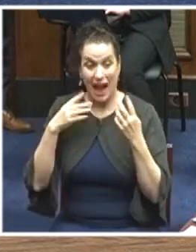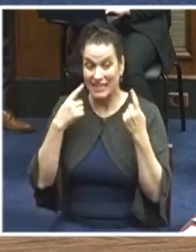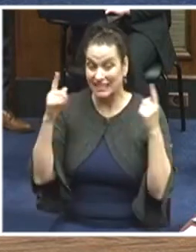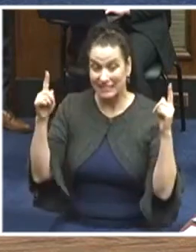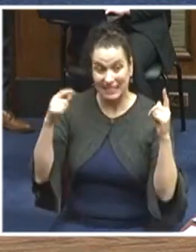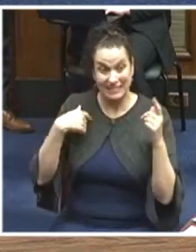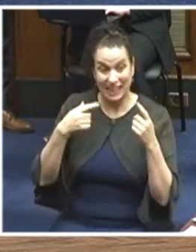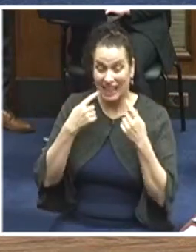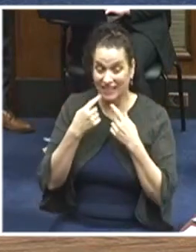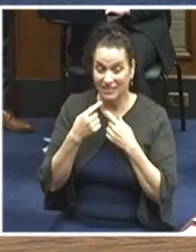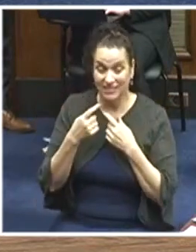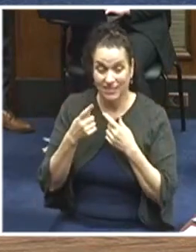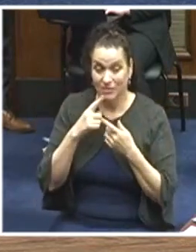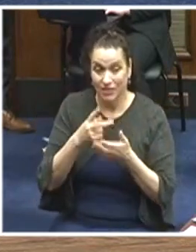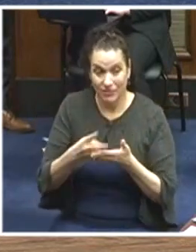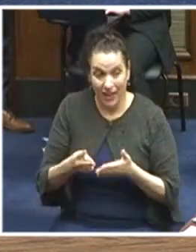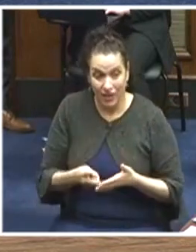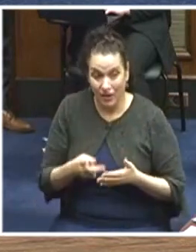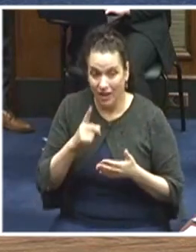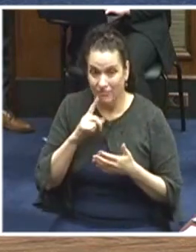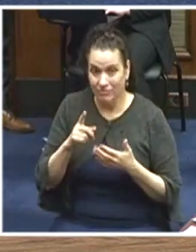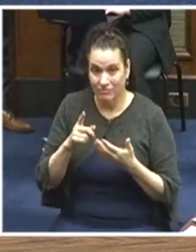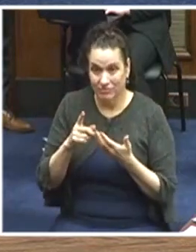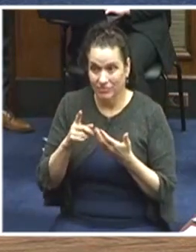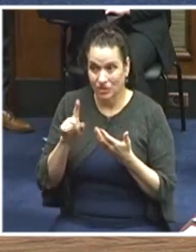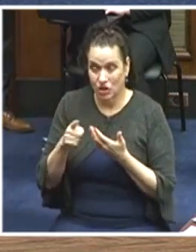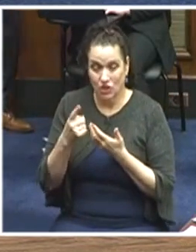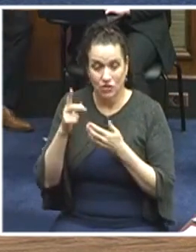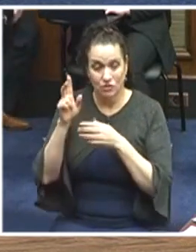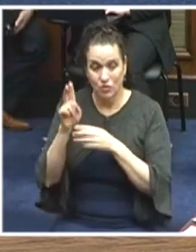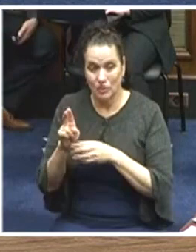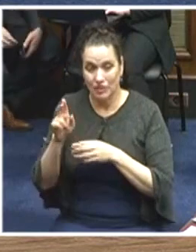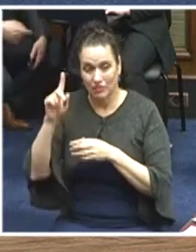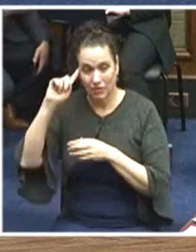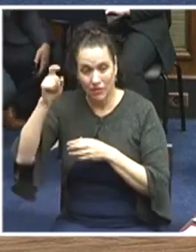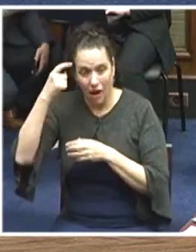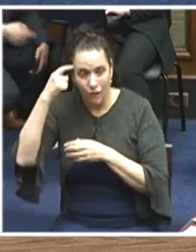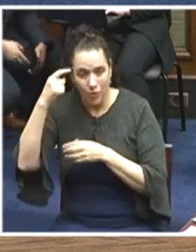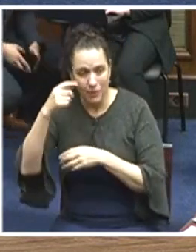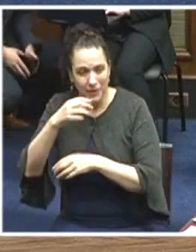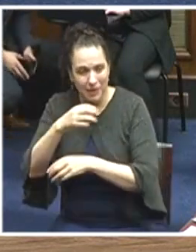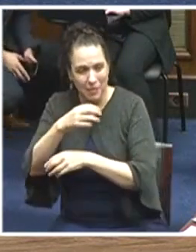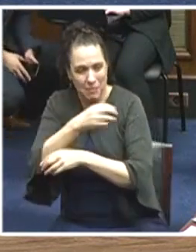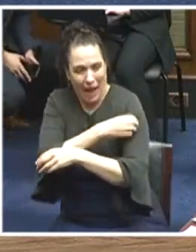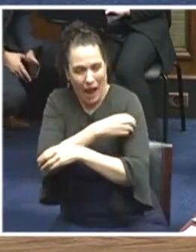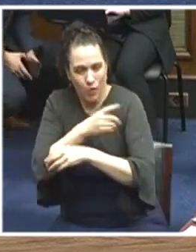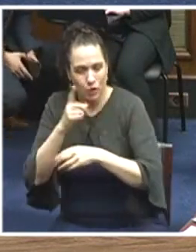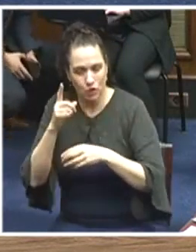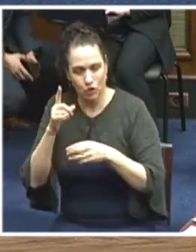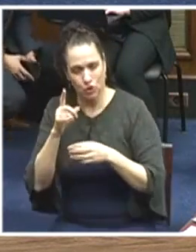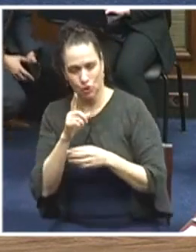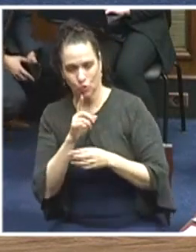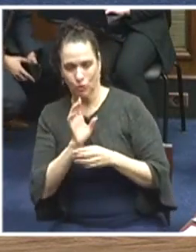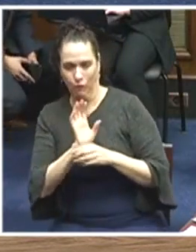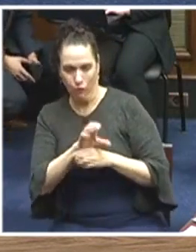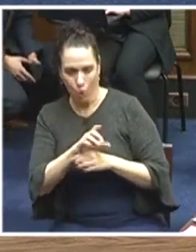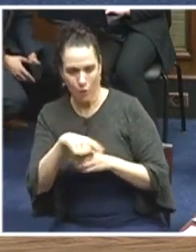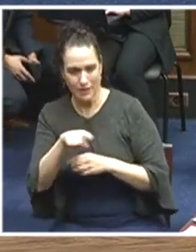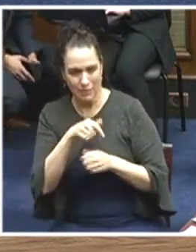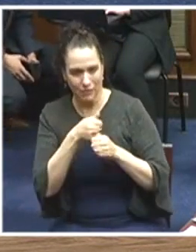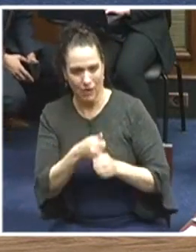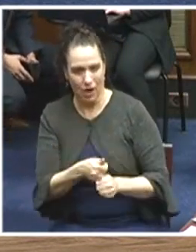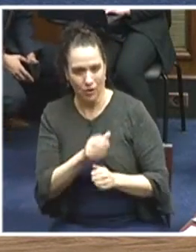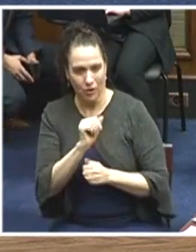Ad hoc exercises of government power to ensure proper functioning of the ACA means we are not dealing, despite the rhetoric, with